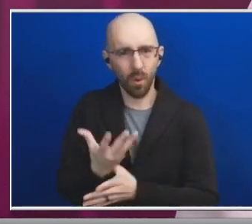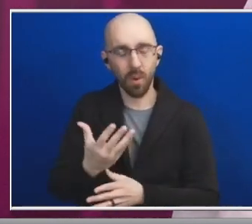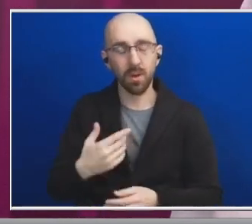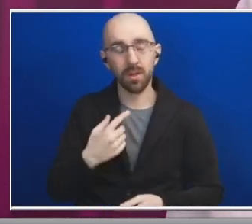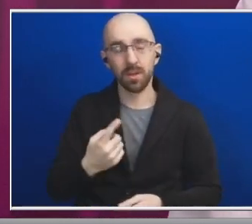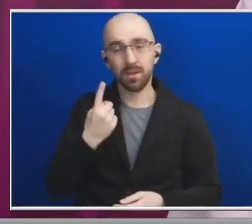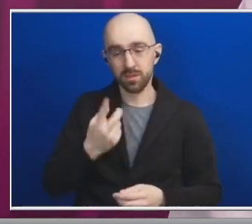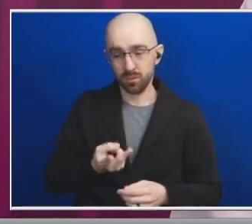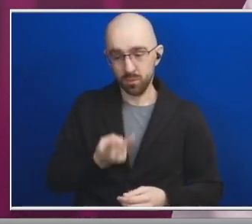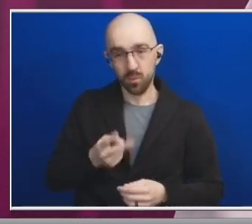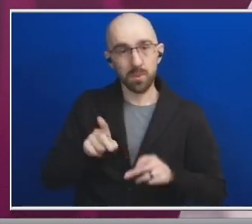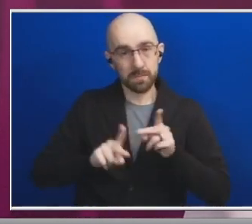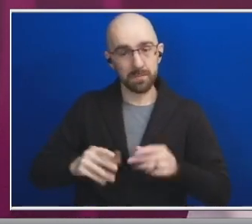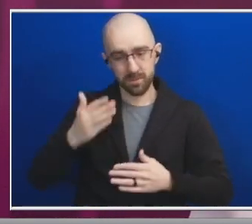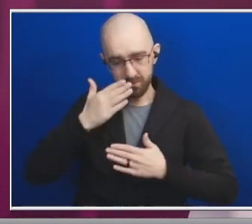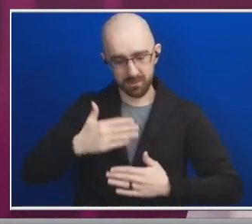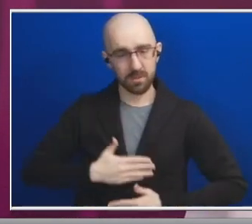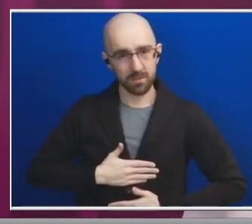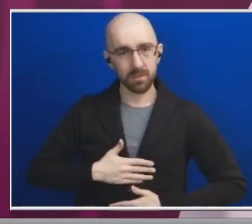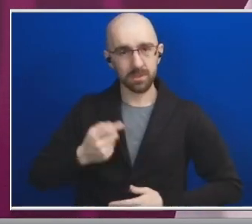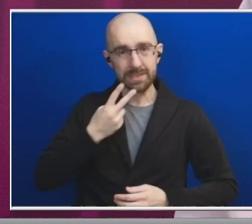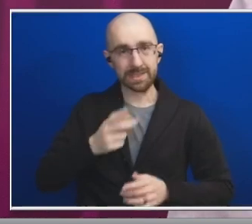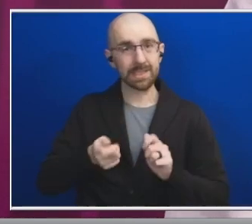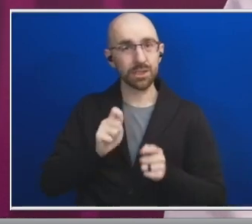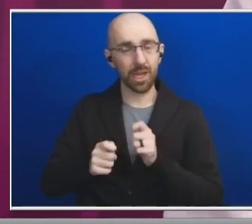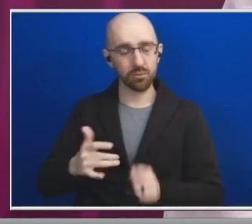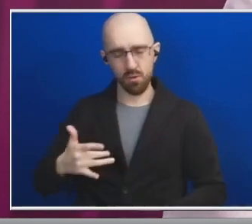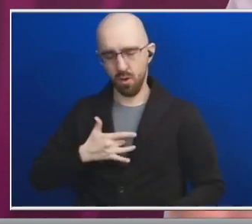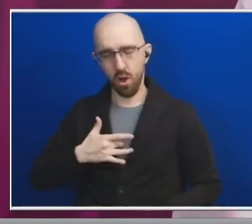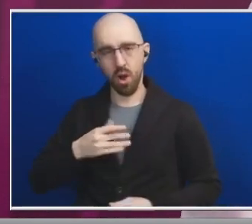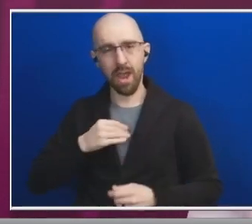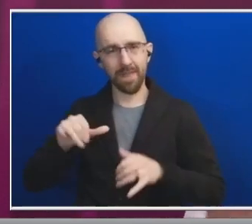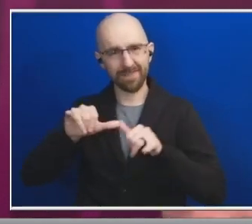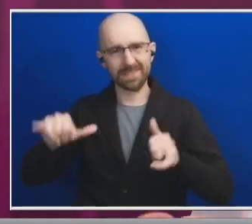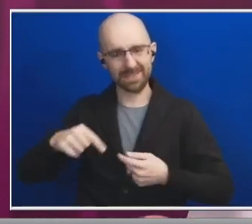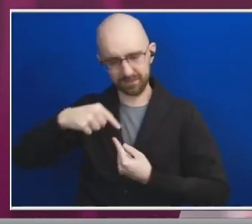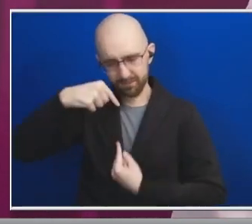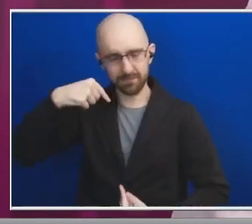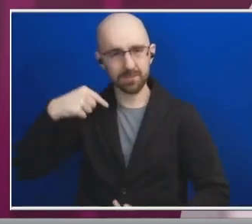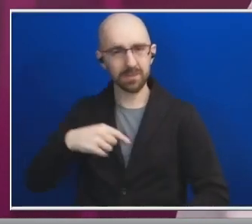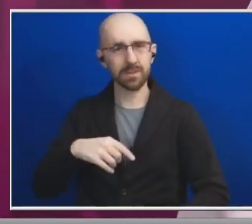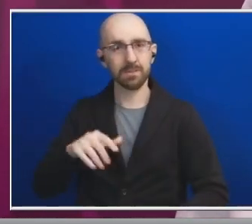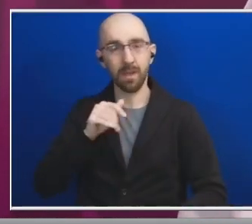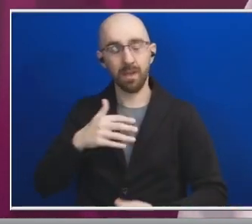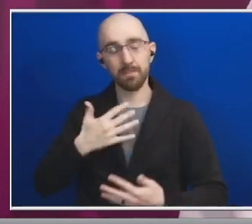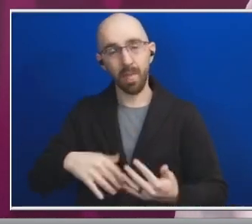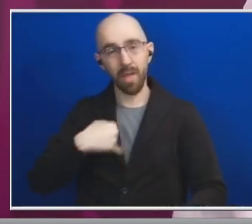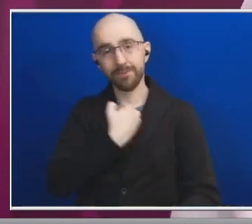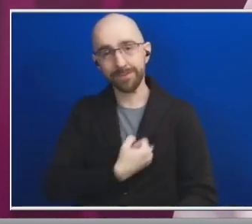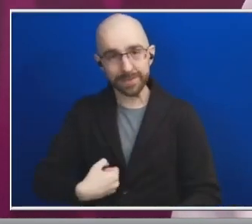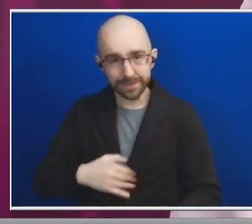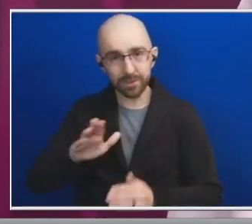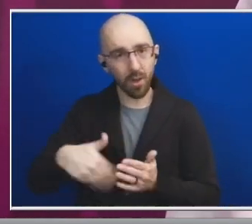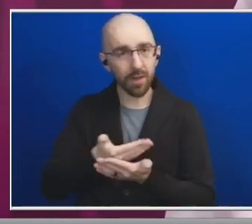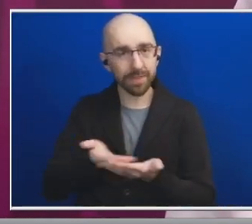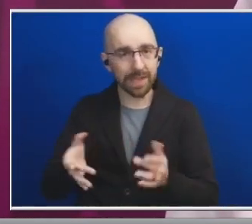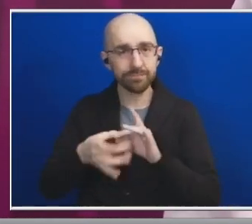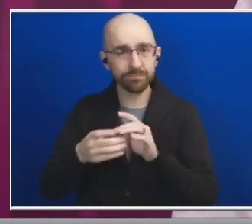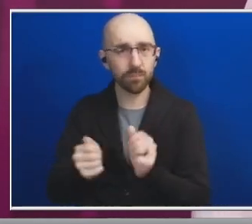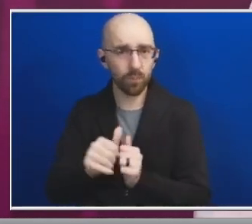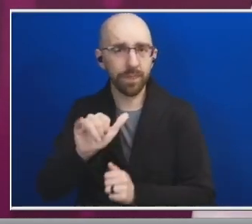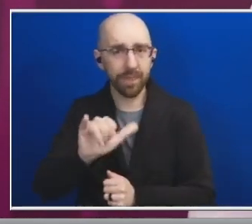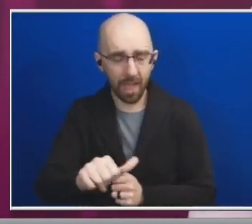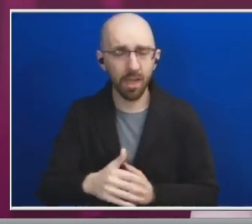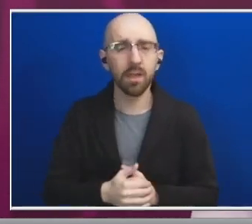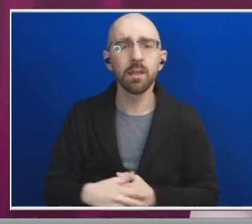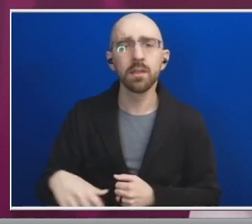changes in the heart and in the cardiovascular system. So not only heart, but blood vessels, all of those things that are associated with that. So, and as